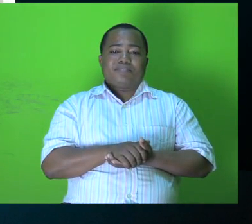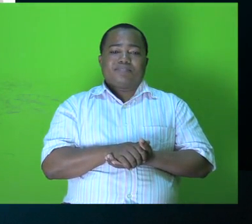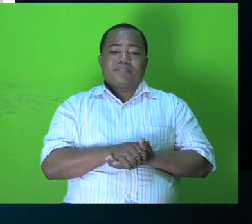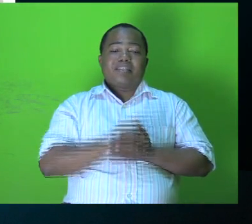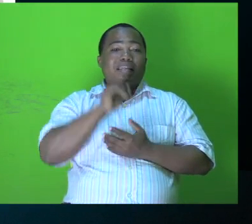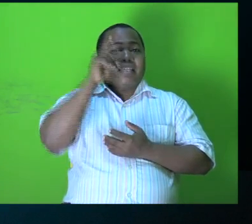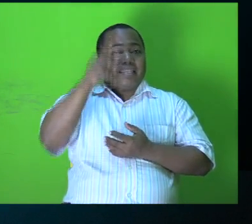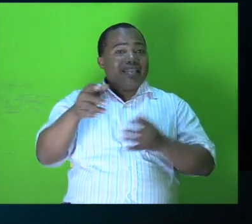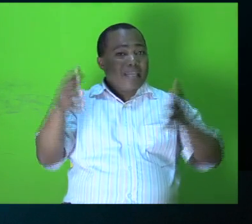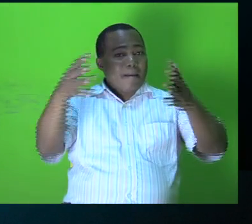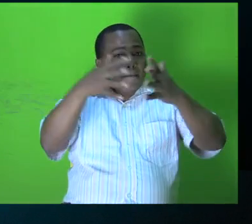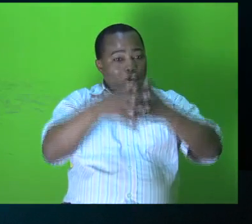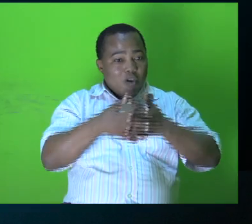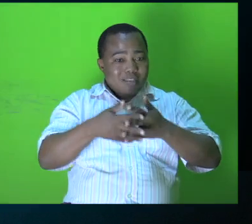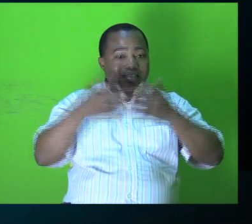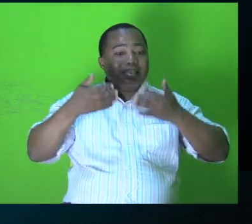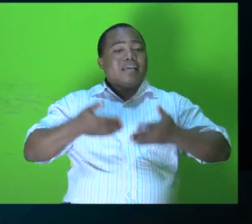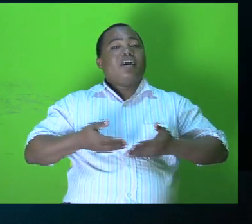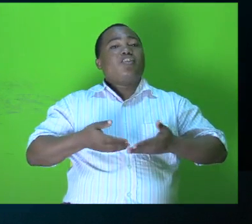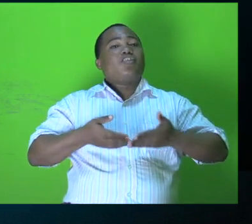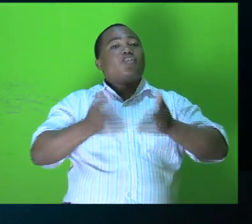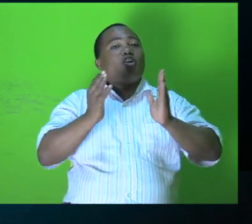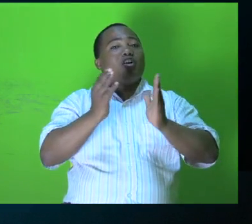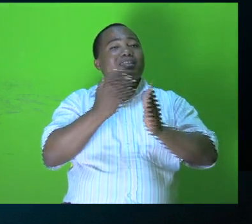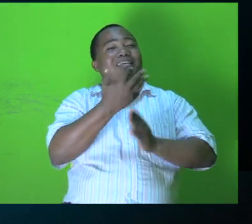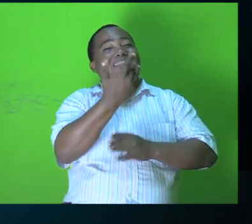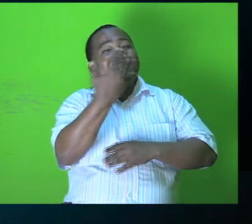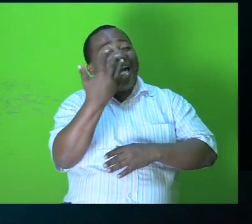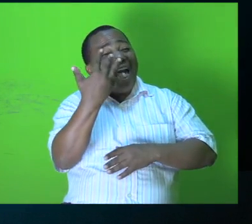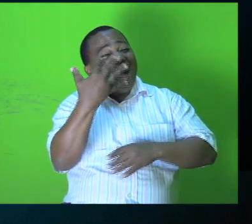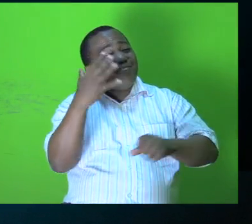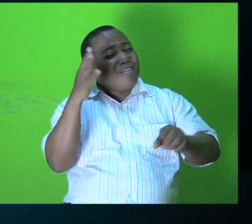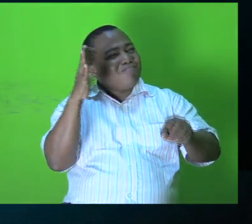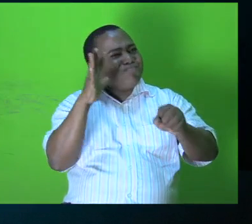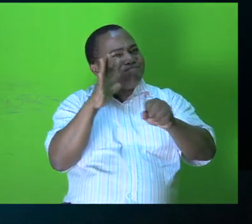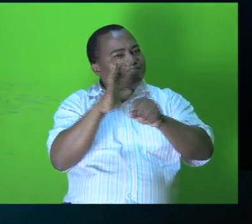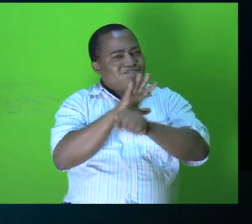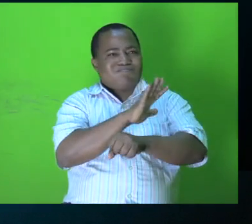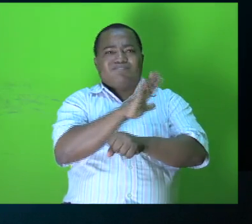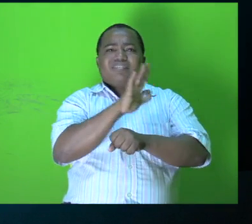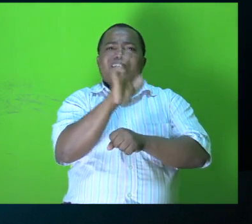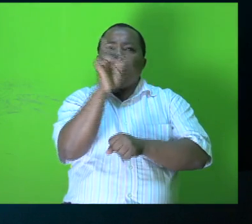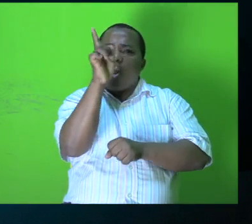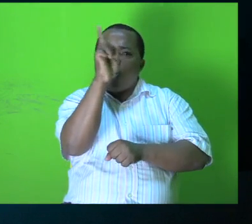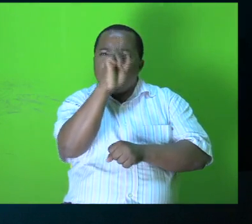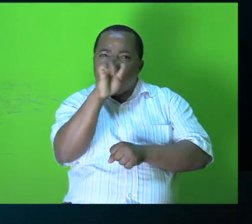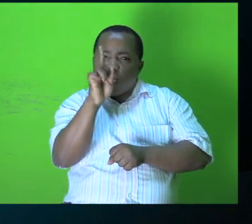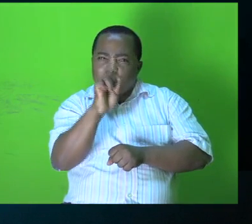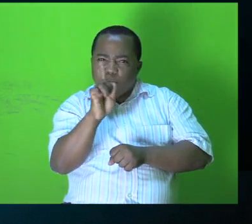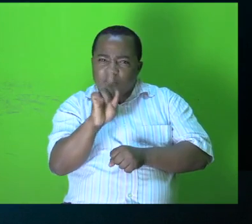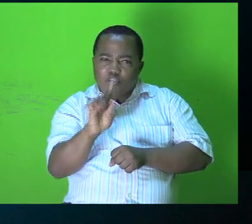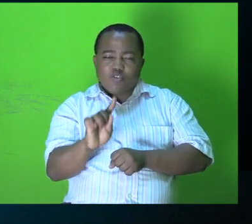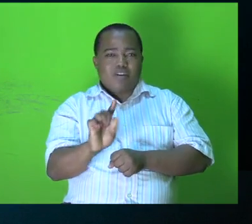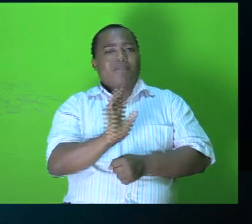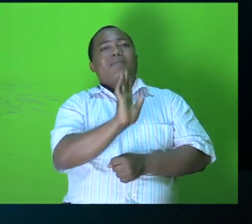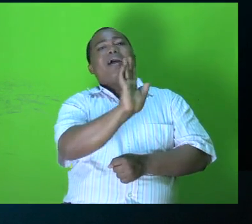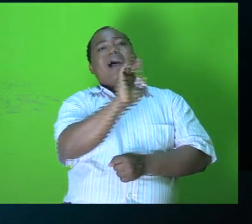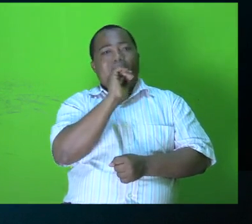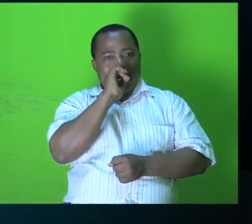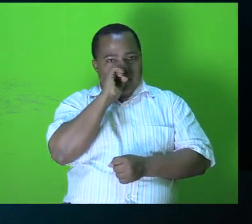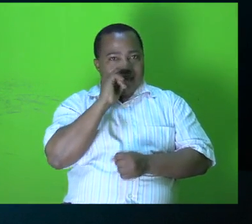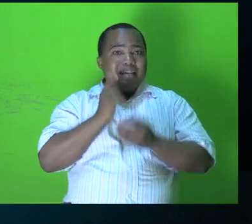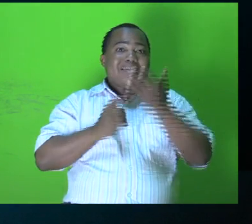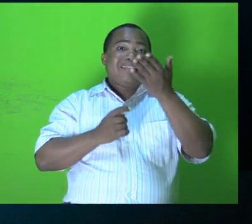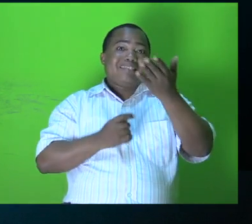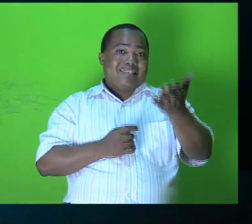This process reduces the number of chromosomes by half. In this